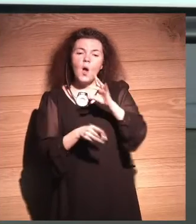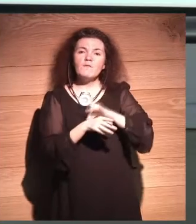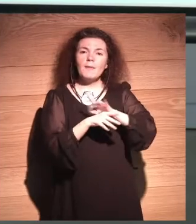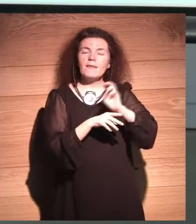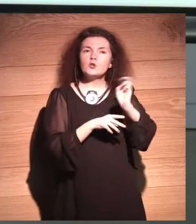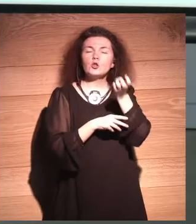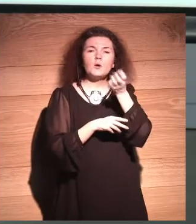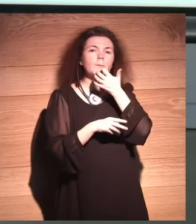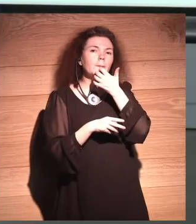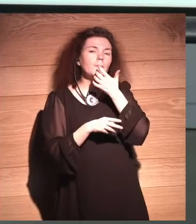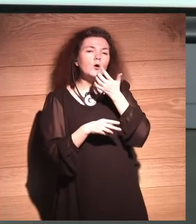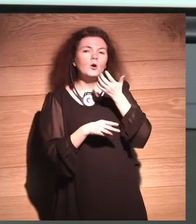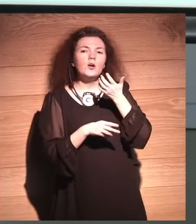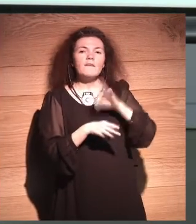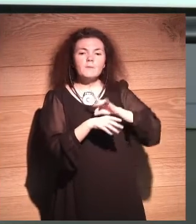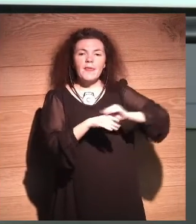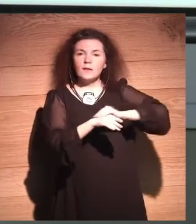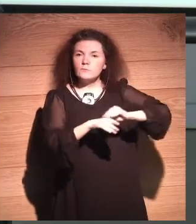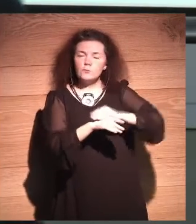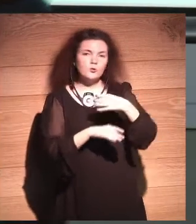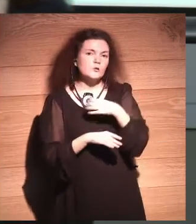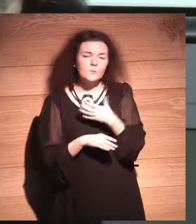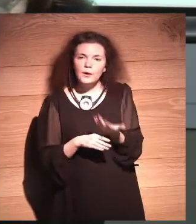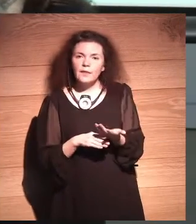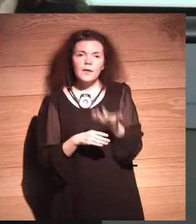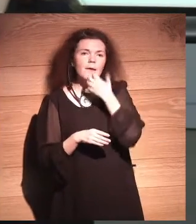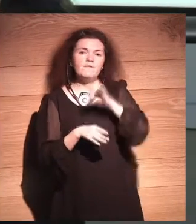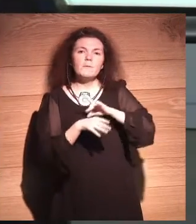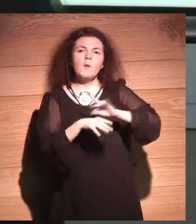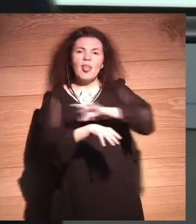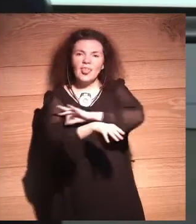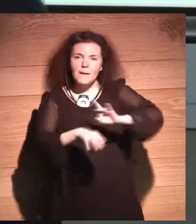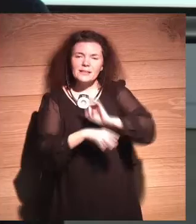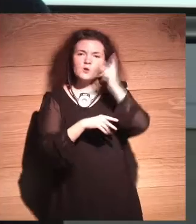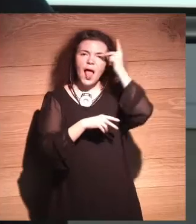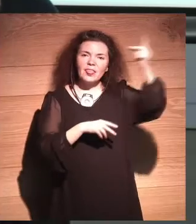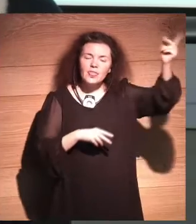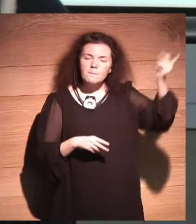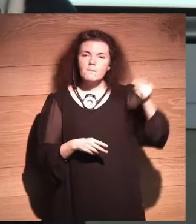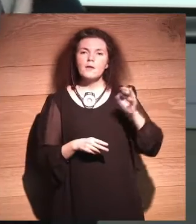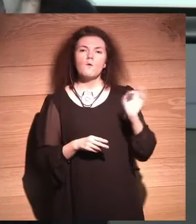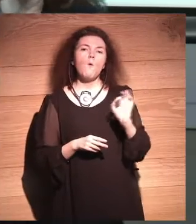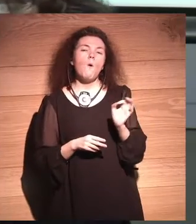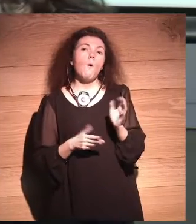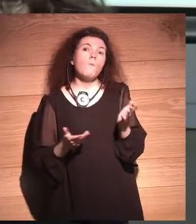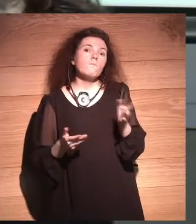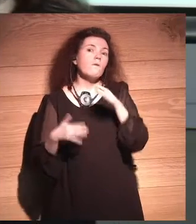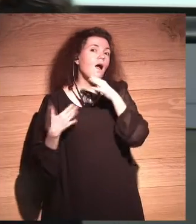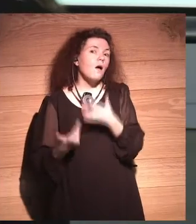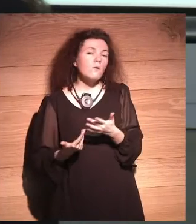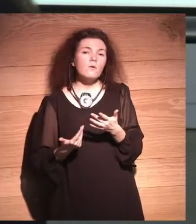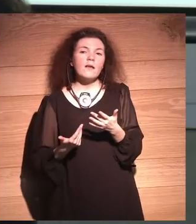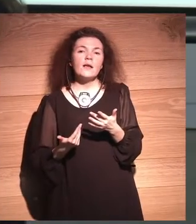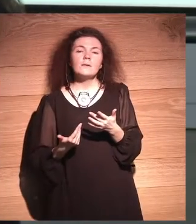many places. And other diseases such as diabetes and Alzheimer's are actually becoming, in fact, more prevalent in rich